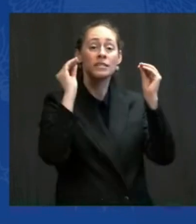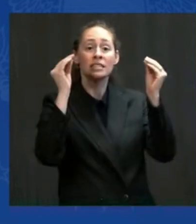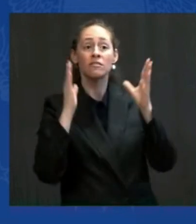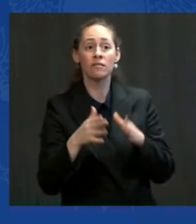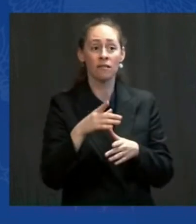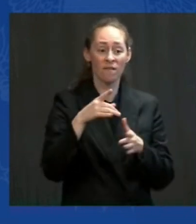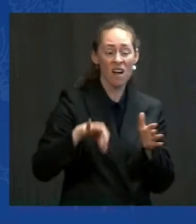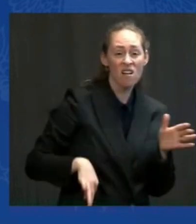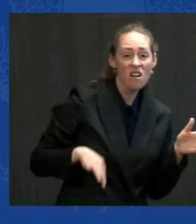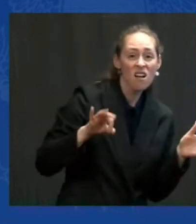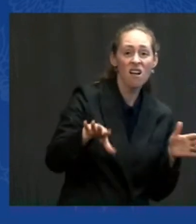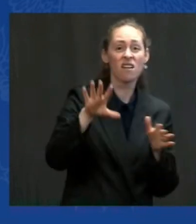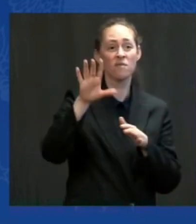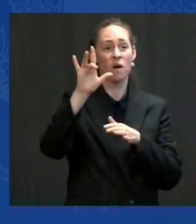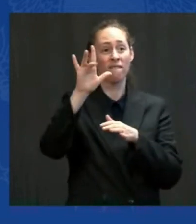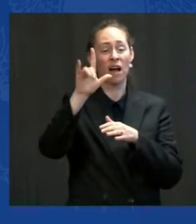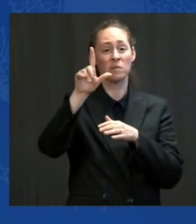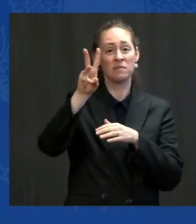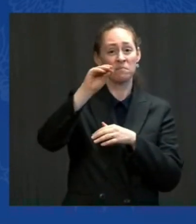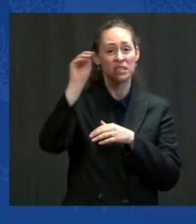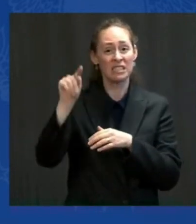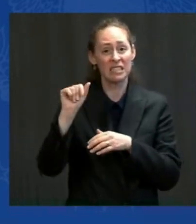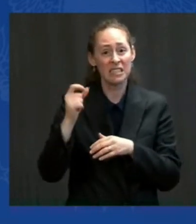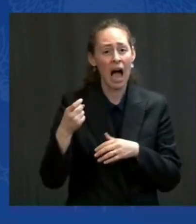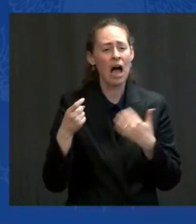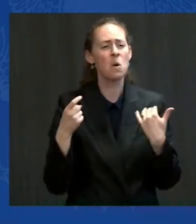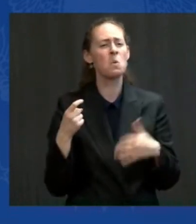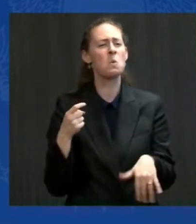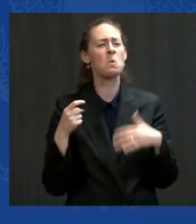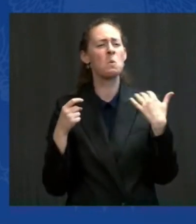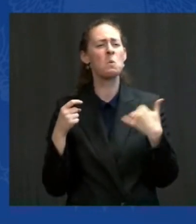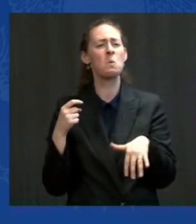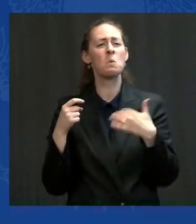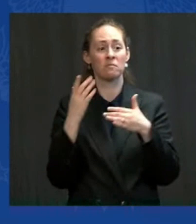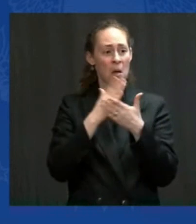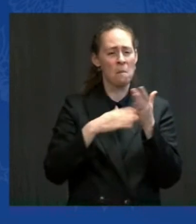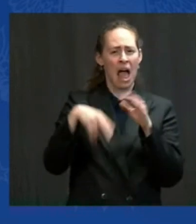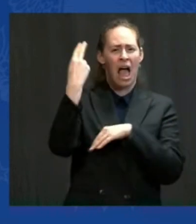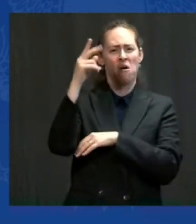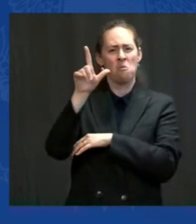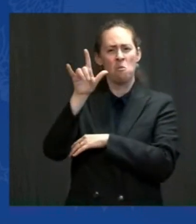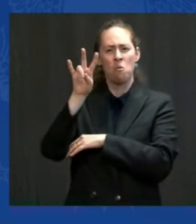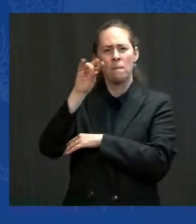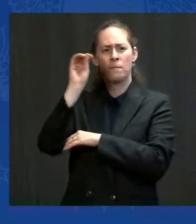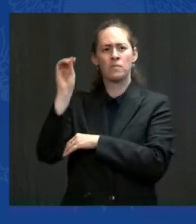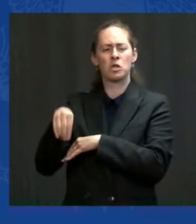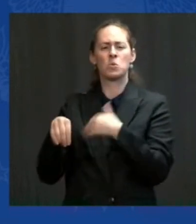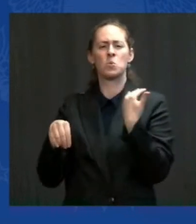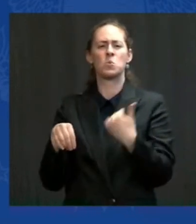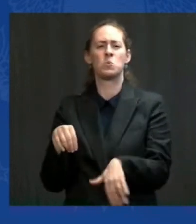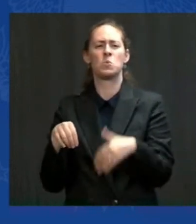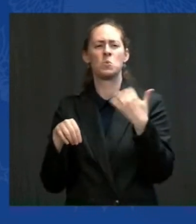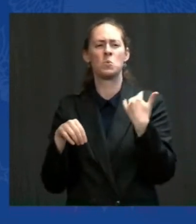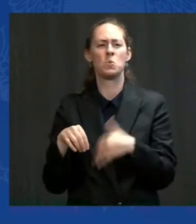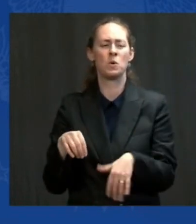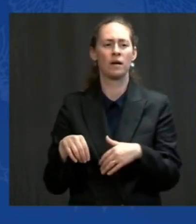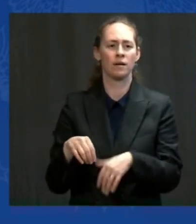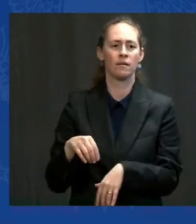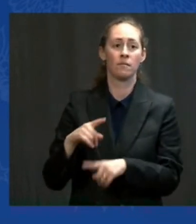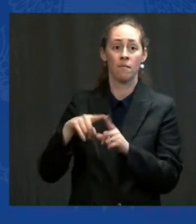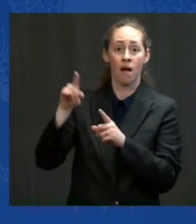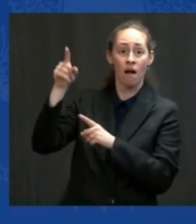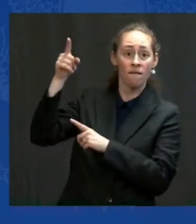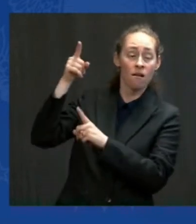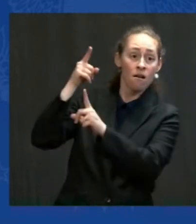26%. Some of you will be paying higher. But here, look, it's enough to provide for that one